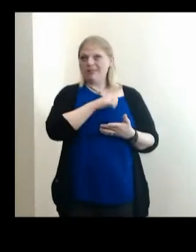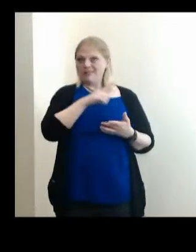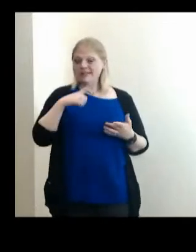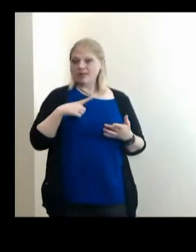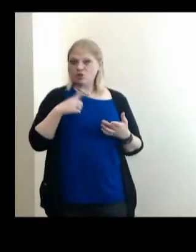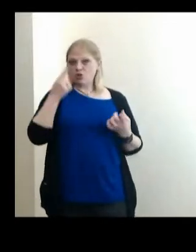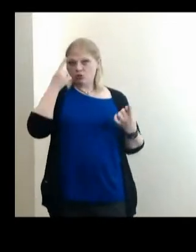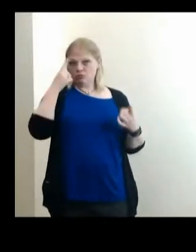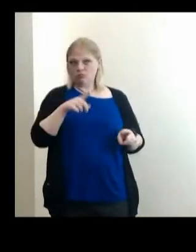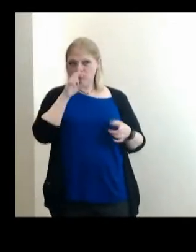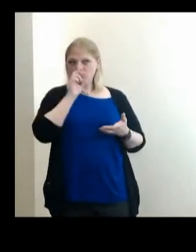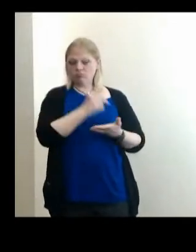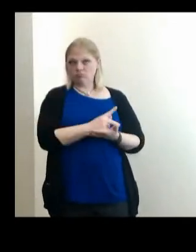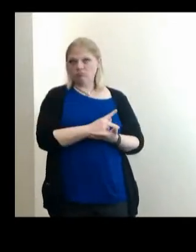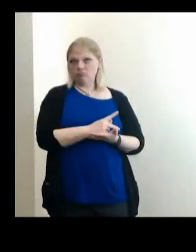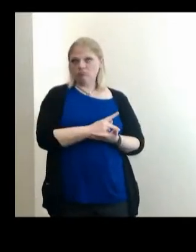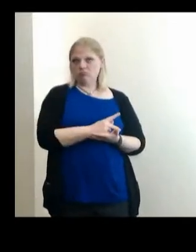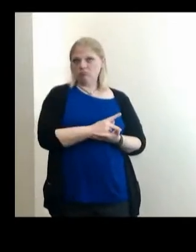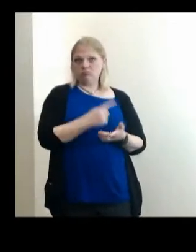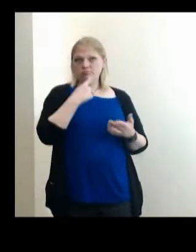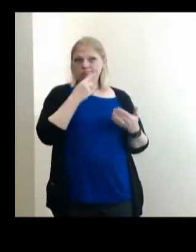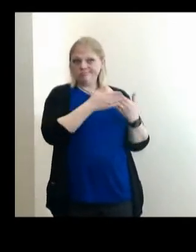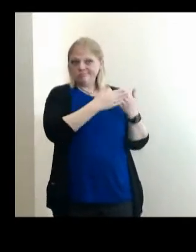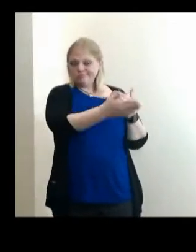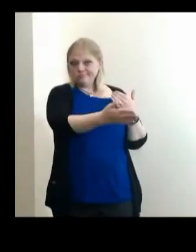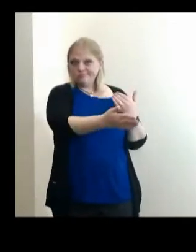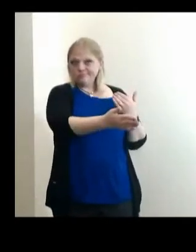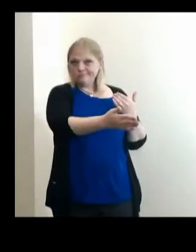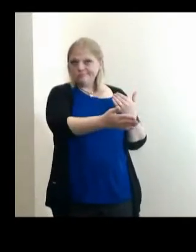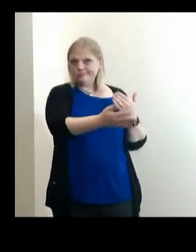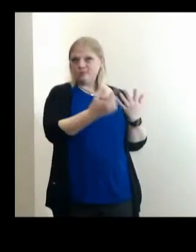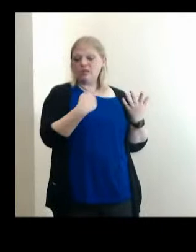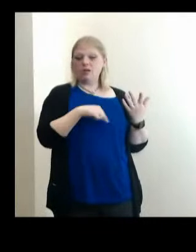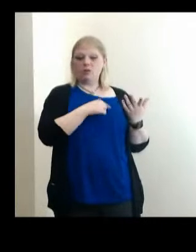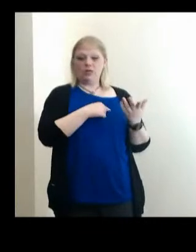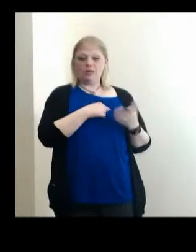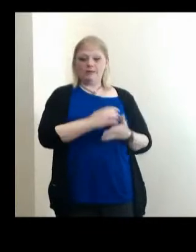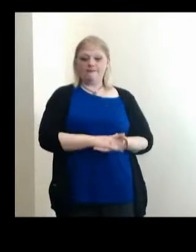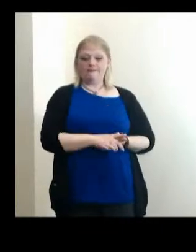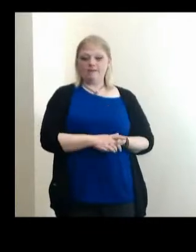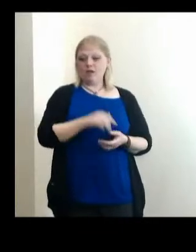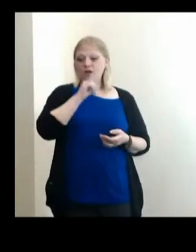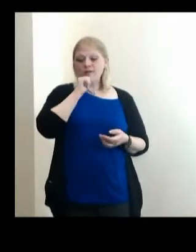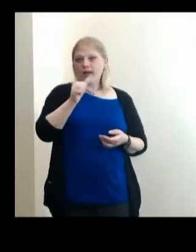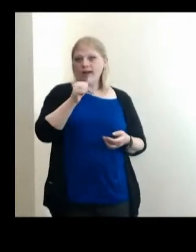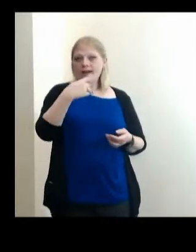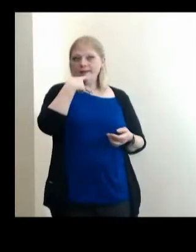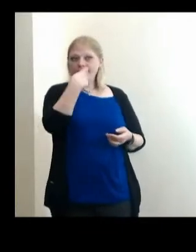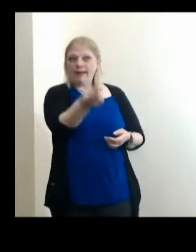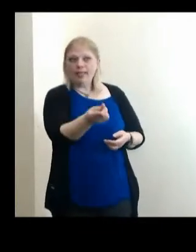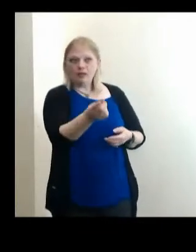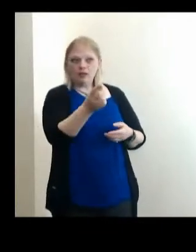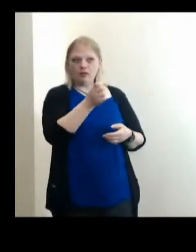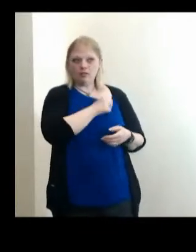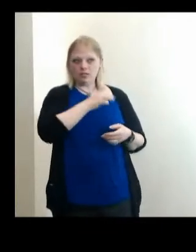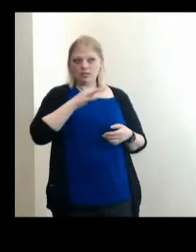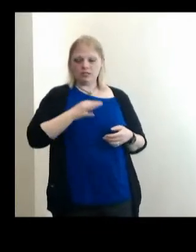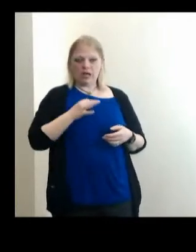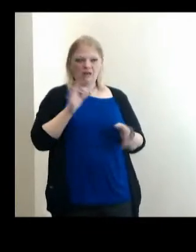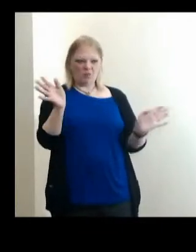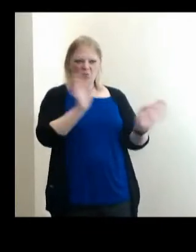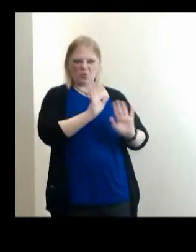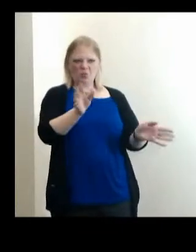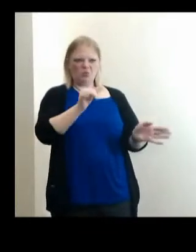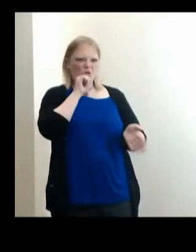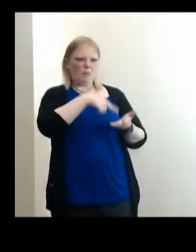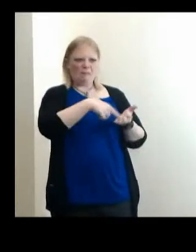legislature, and we think it just says that going forward, we are not telling employees who are working very hard, you're not gonna get paid for your